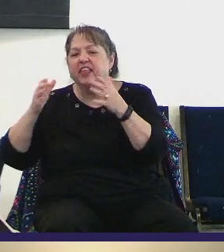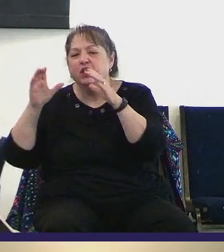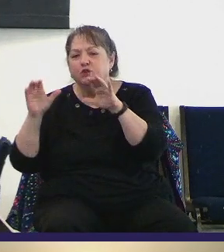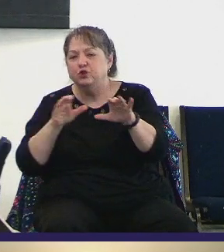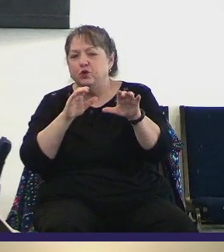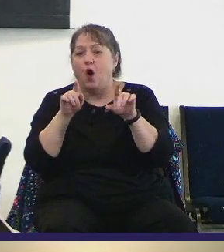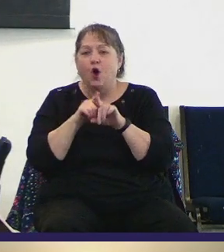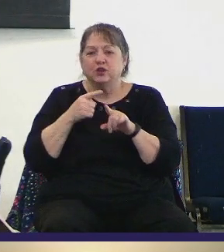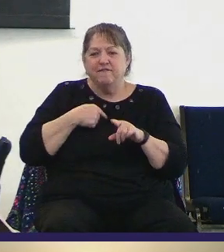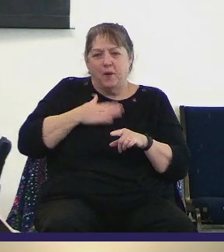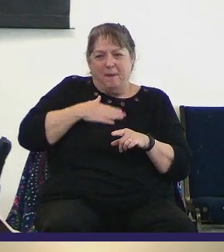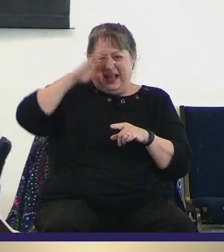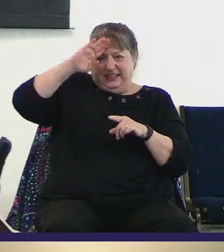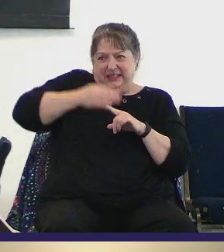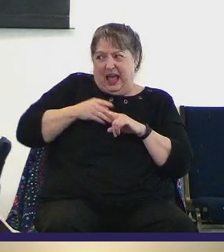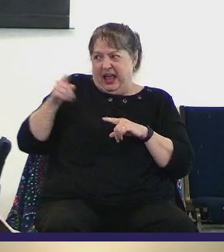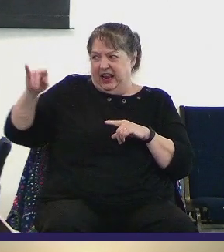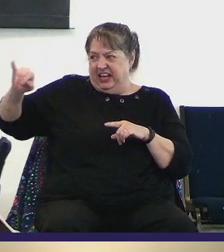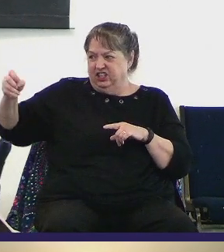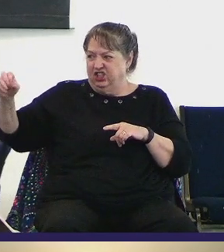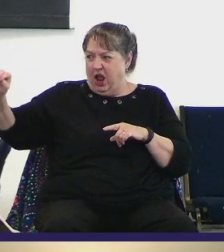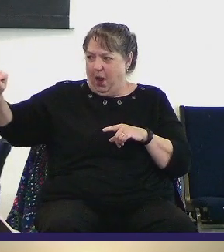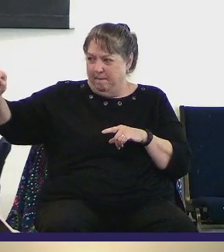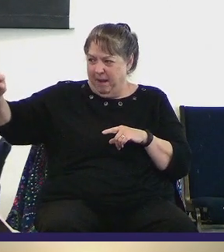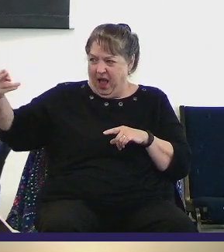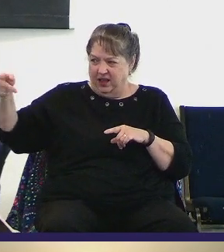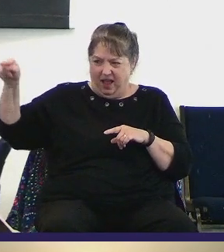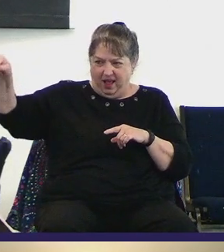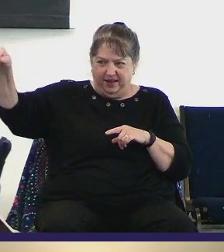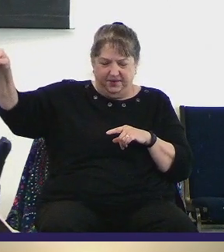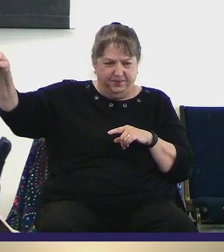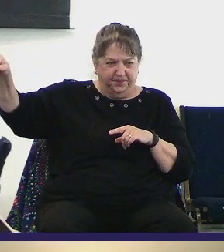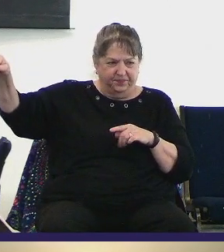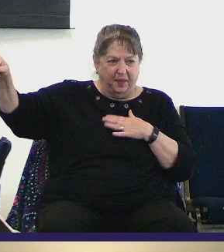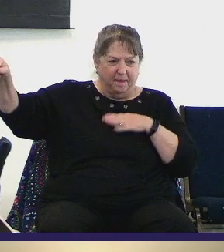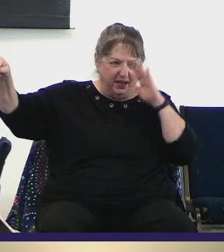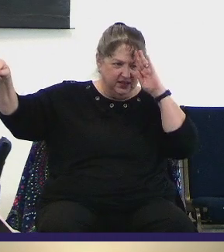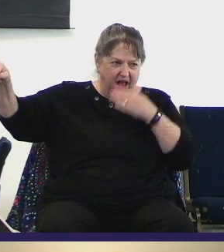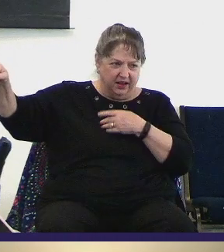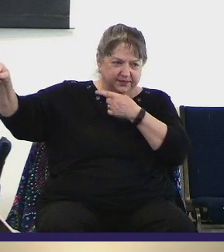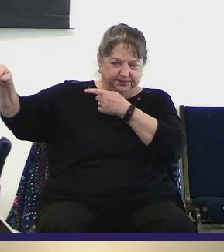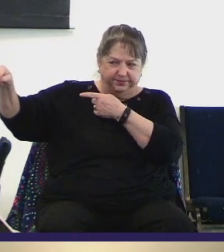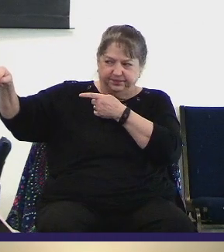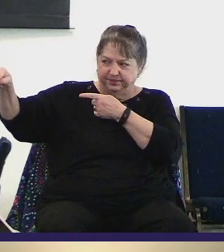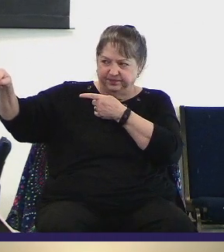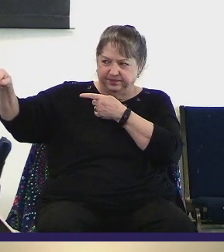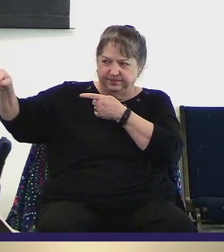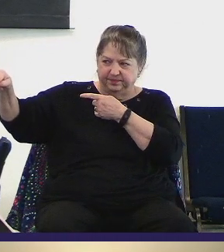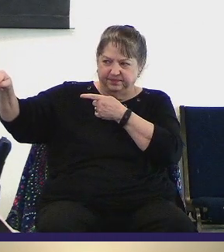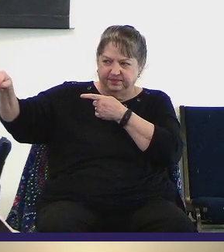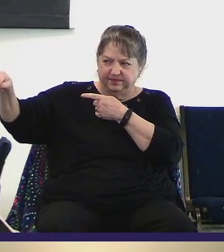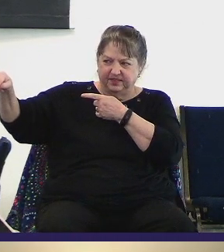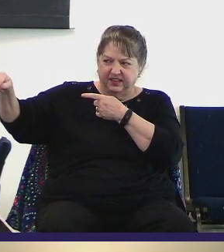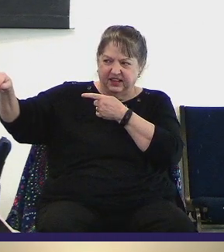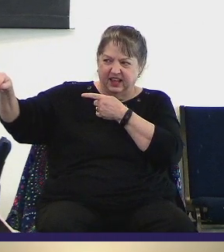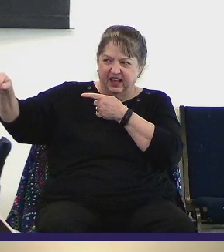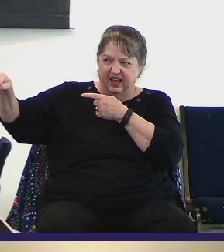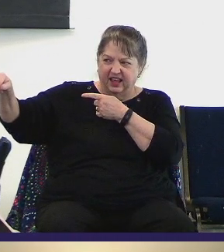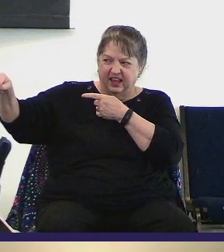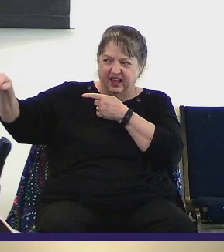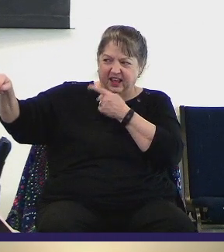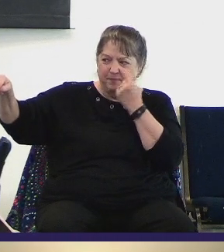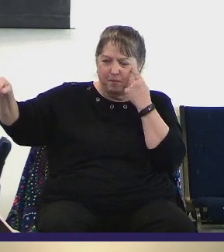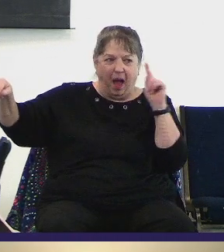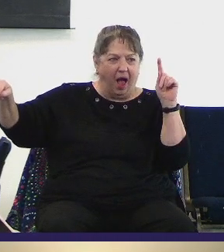boy. Jeremiah has, I'm probably going to say this for him. He'll probably follow it up, but he's made it.